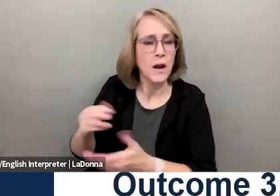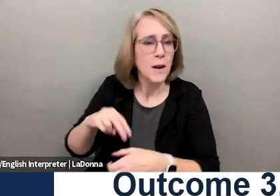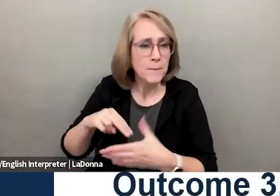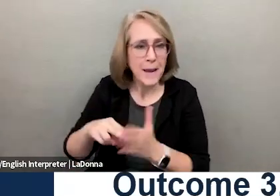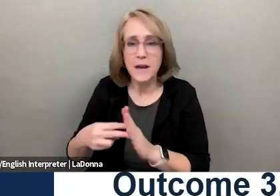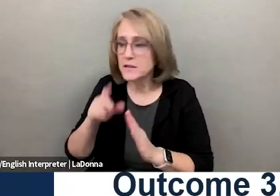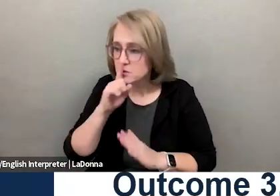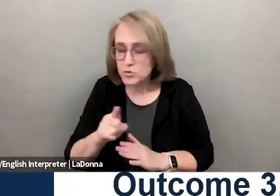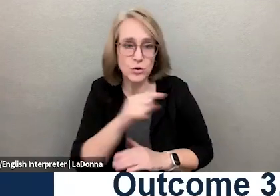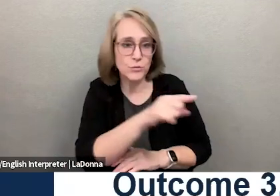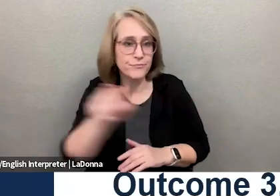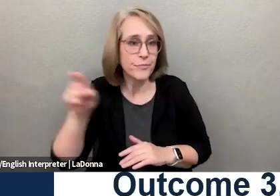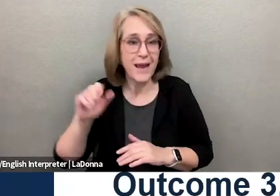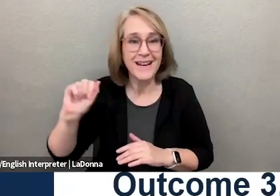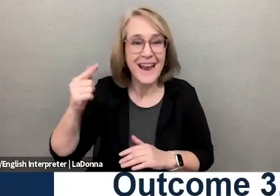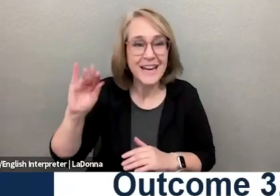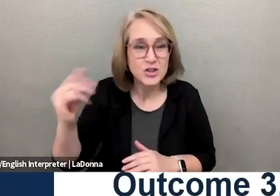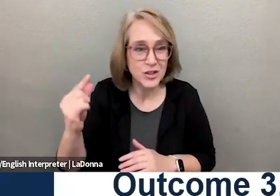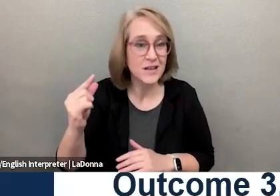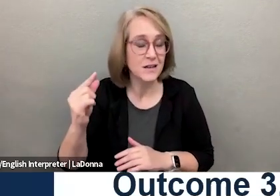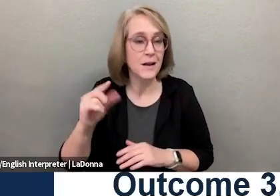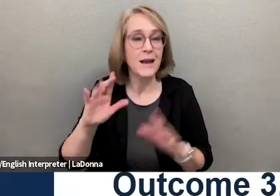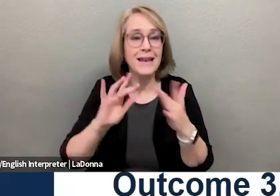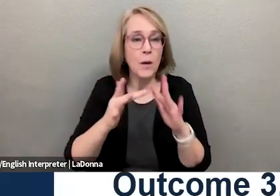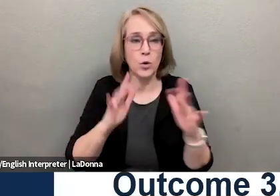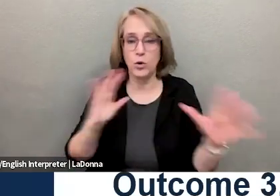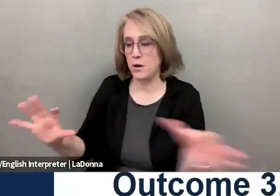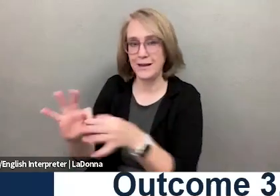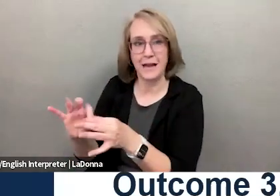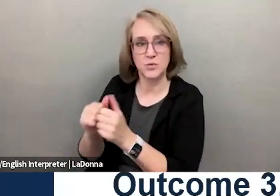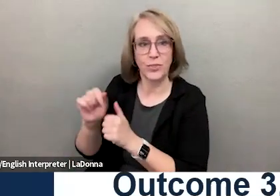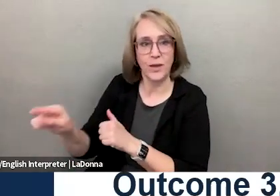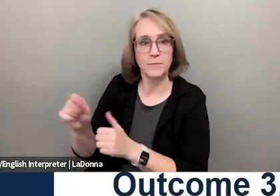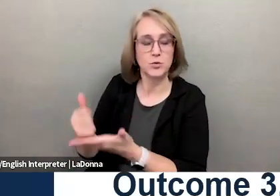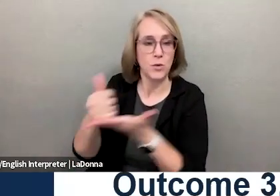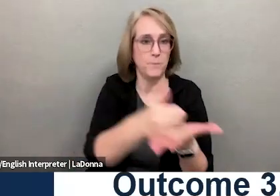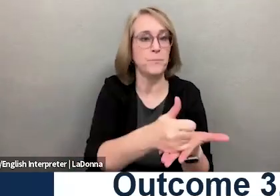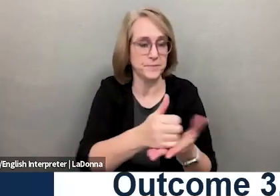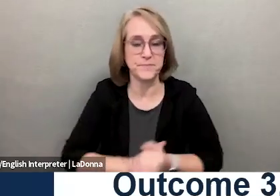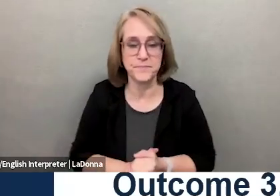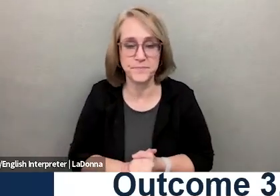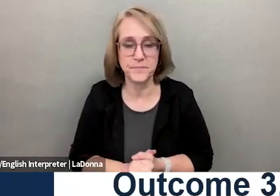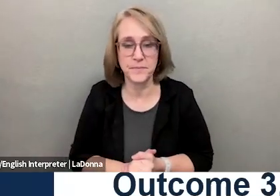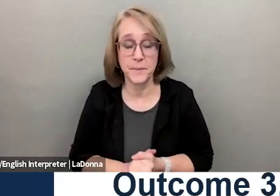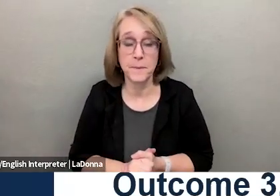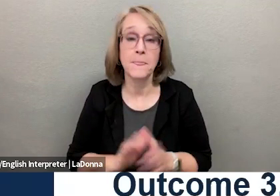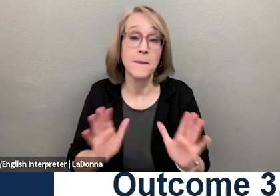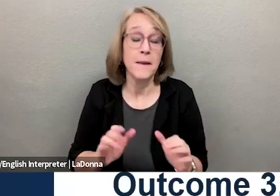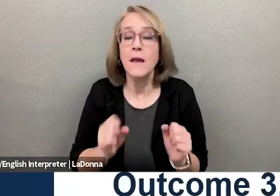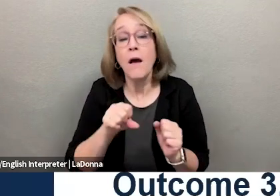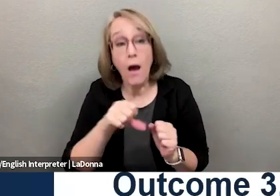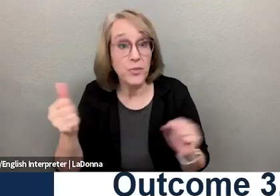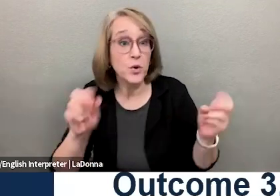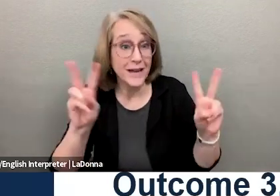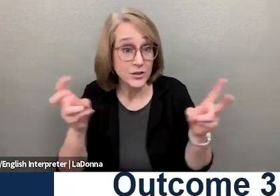the Aging Network can be partners with public health to address that. There are so many other